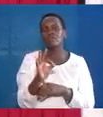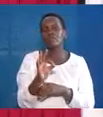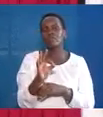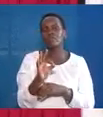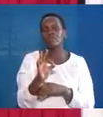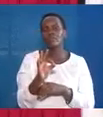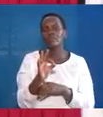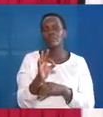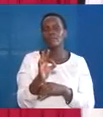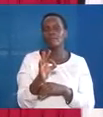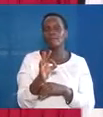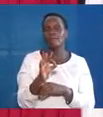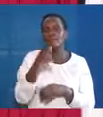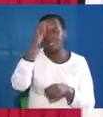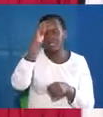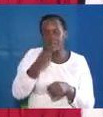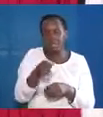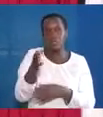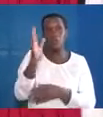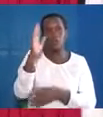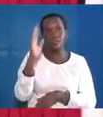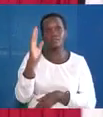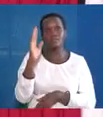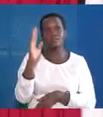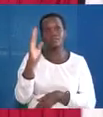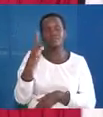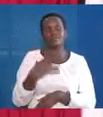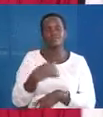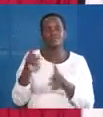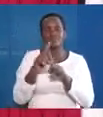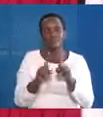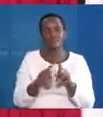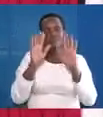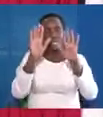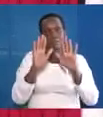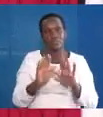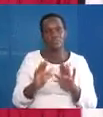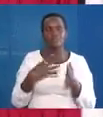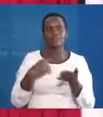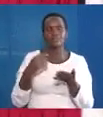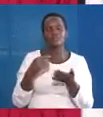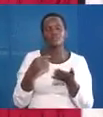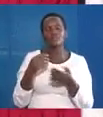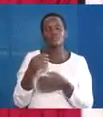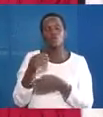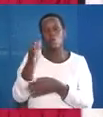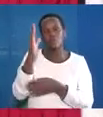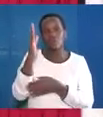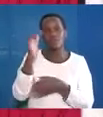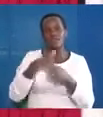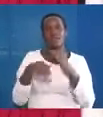wa kumcha Mwenyezi Mungu na umuhimu na centrality ya Mungu katika taifa letu la